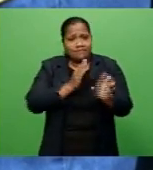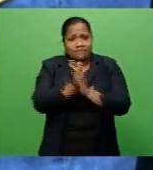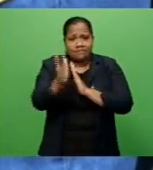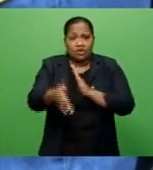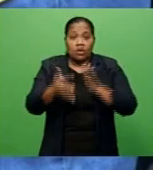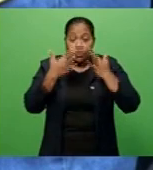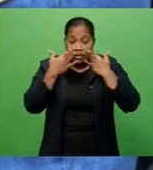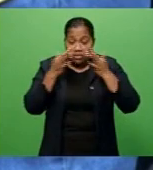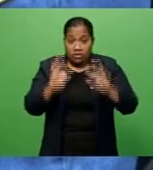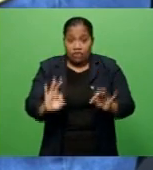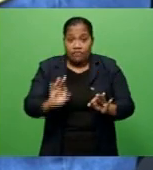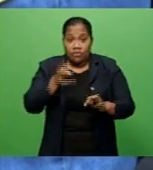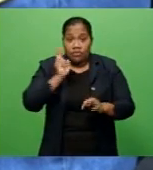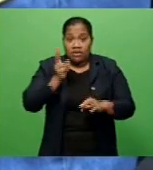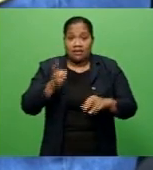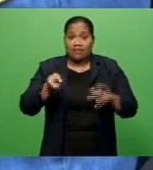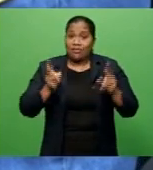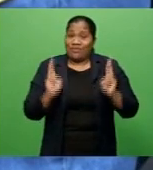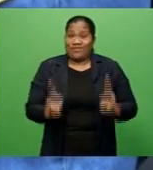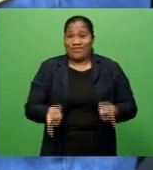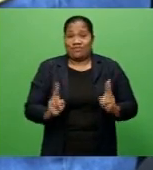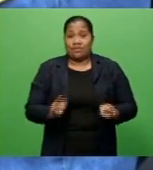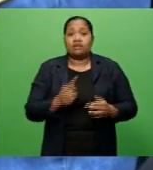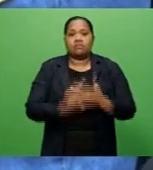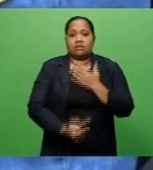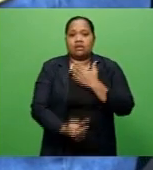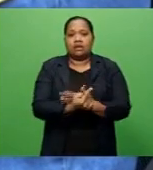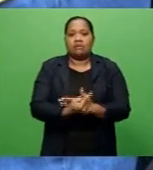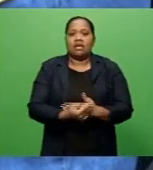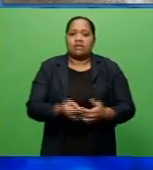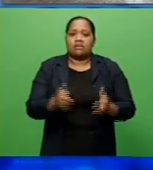go back to normal, the town was empty and there was no customer.